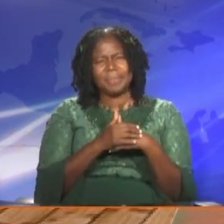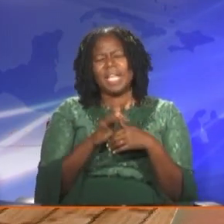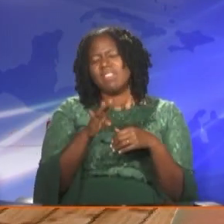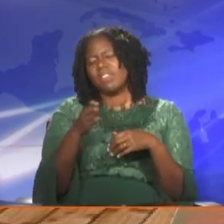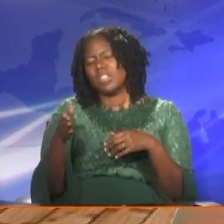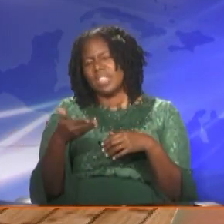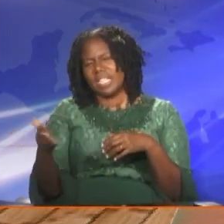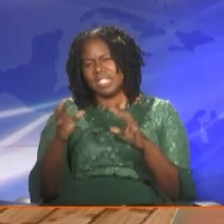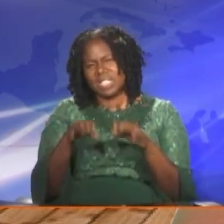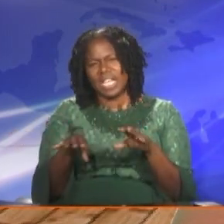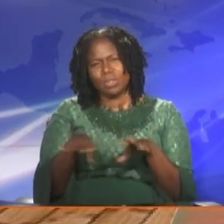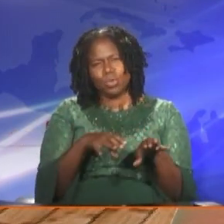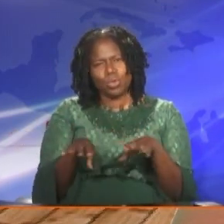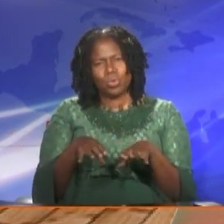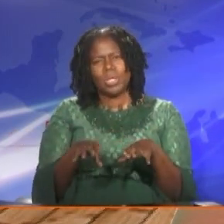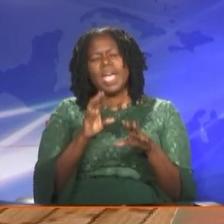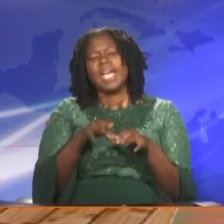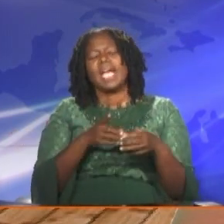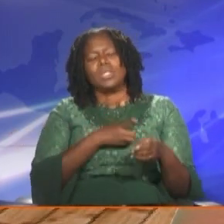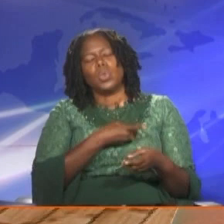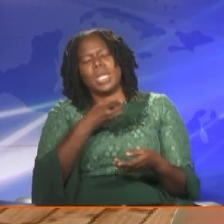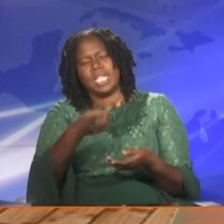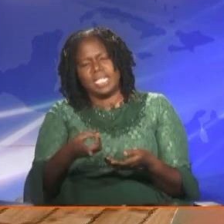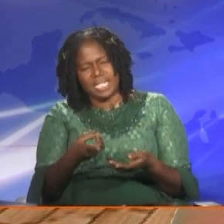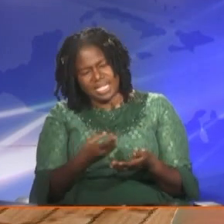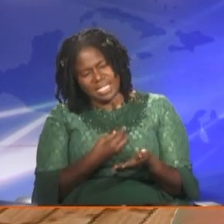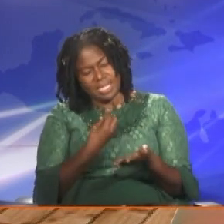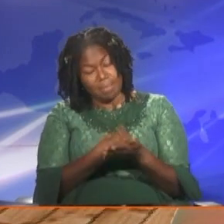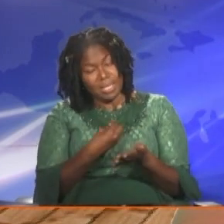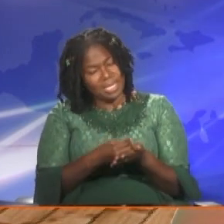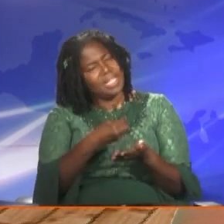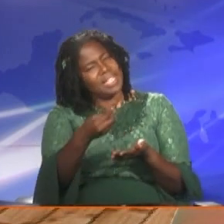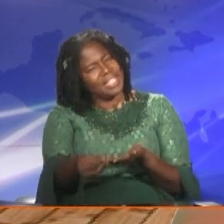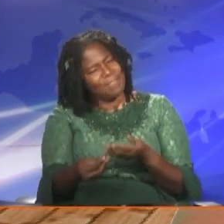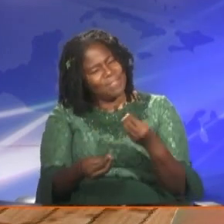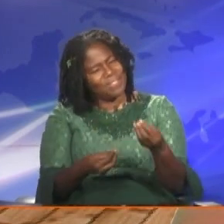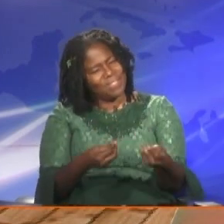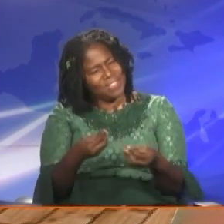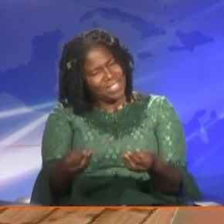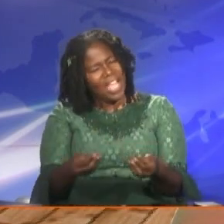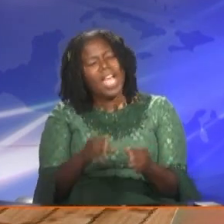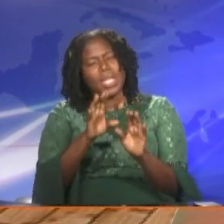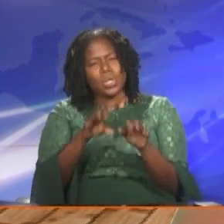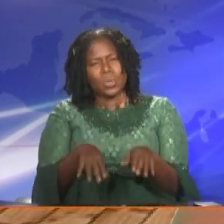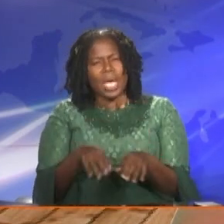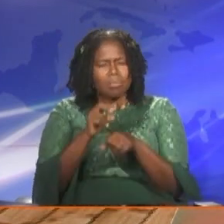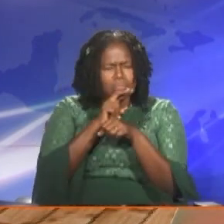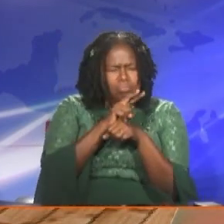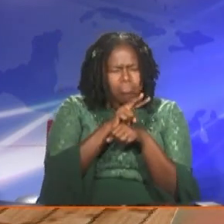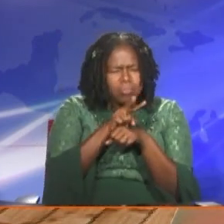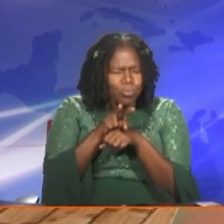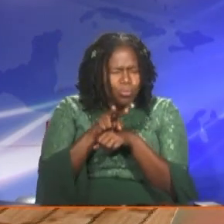can donate, you can volunteer, you can mentor children in impoverished